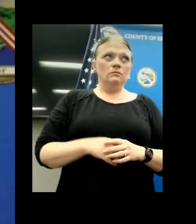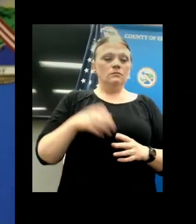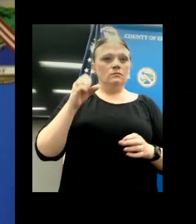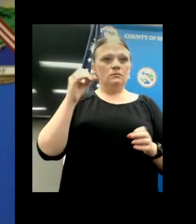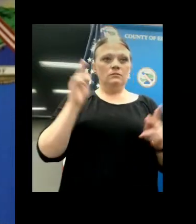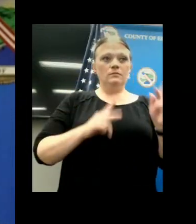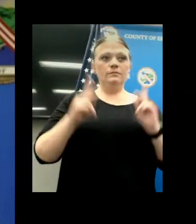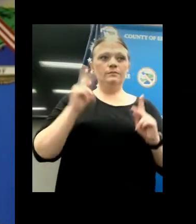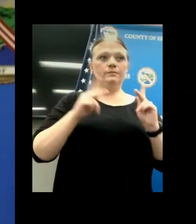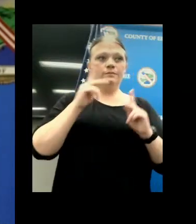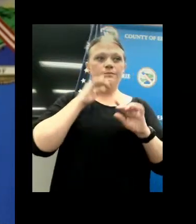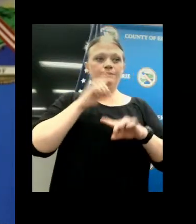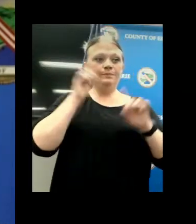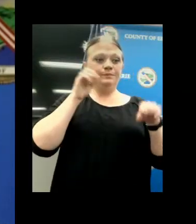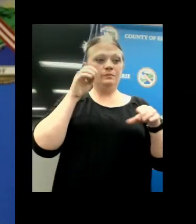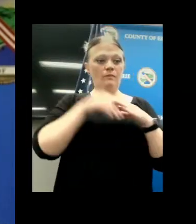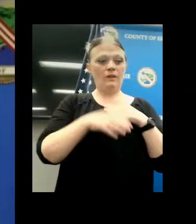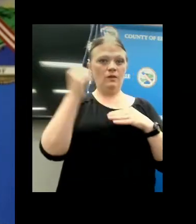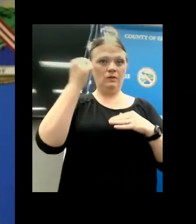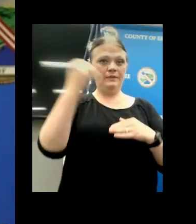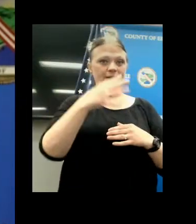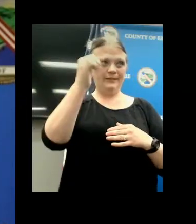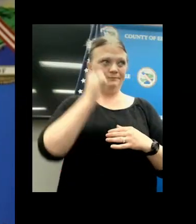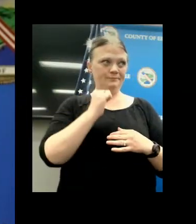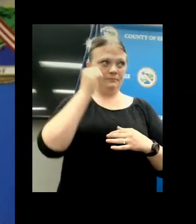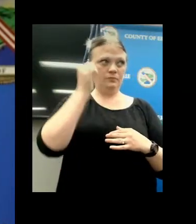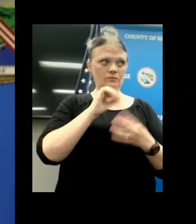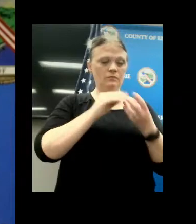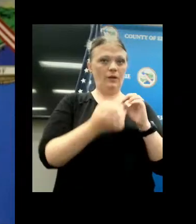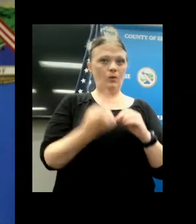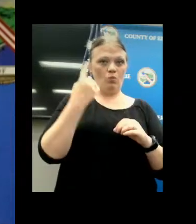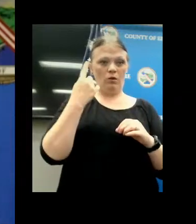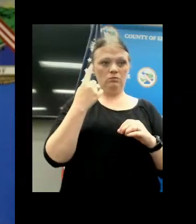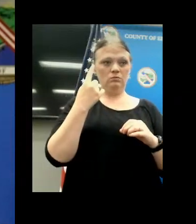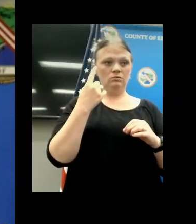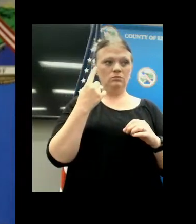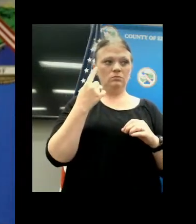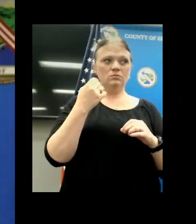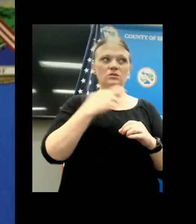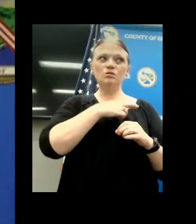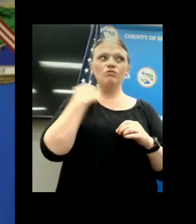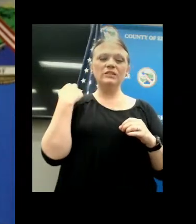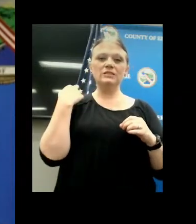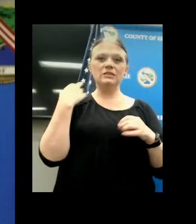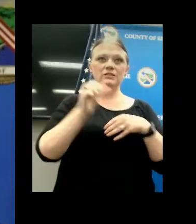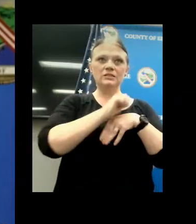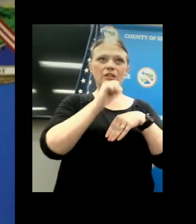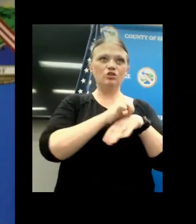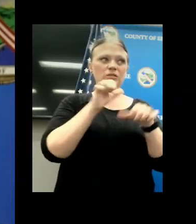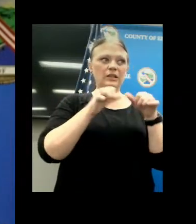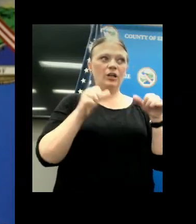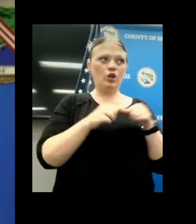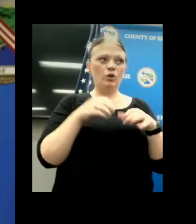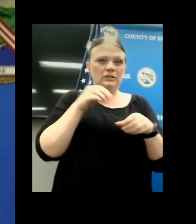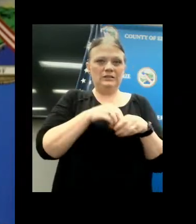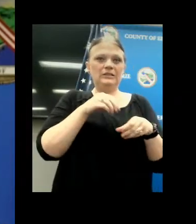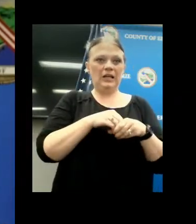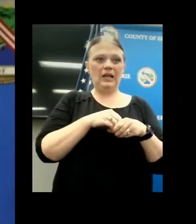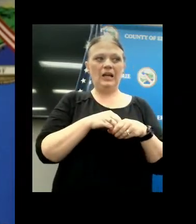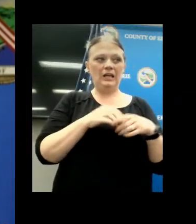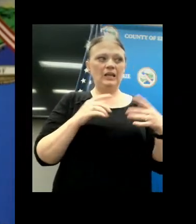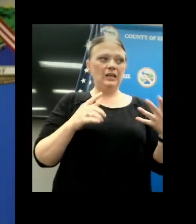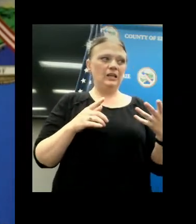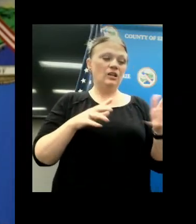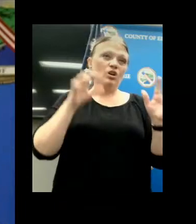so people who are going into casinos are going to a number one risky area. It's an indoor space. We want to make sure